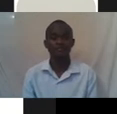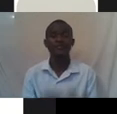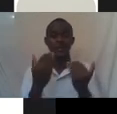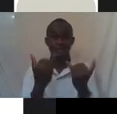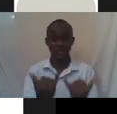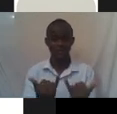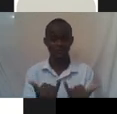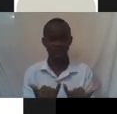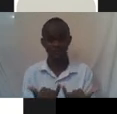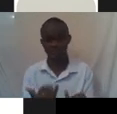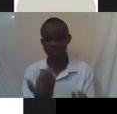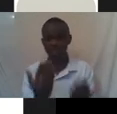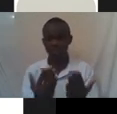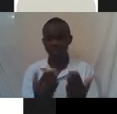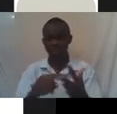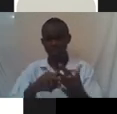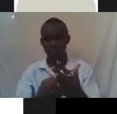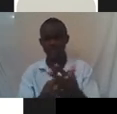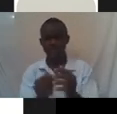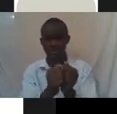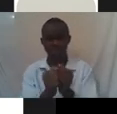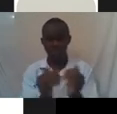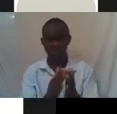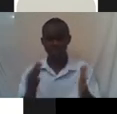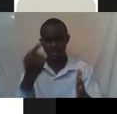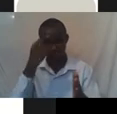Now, maybe I begin with the space for women.